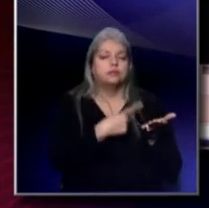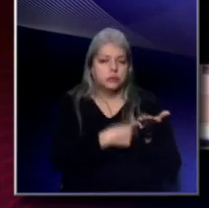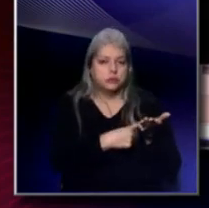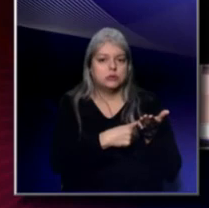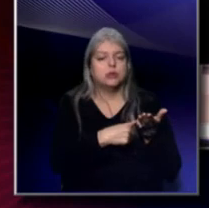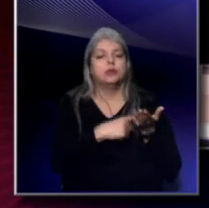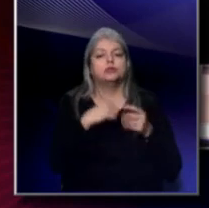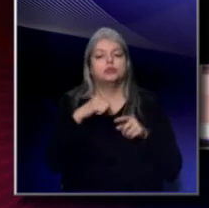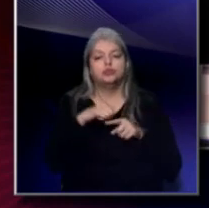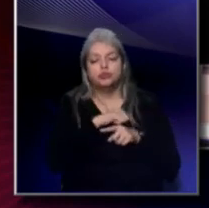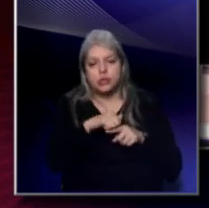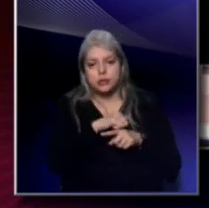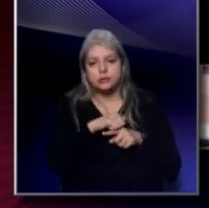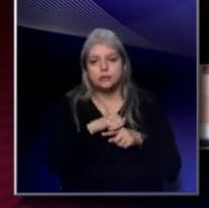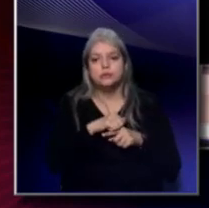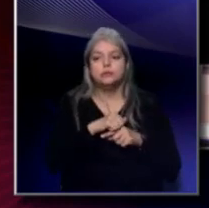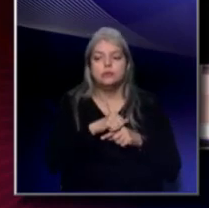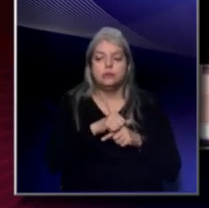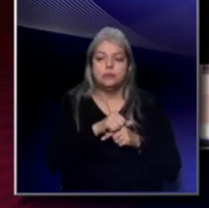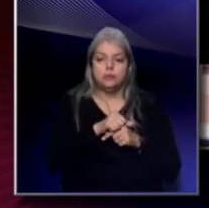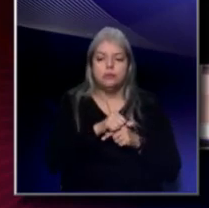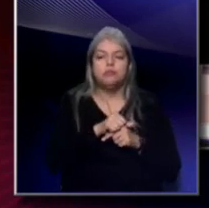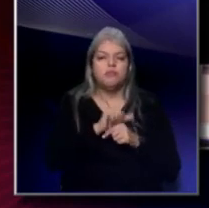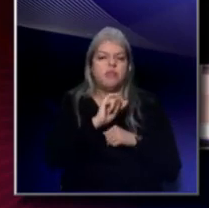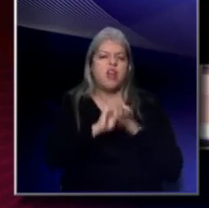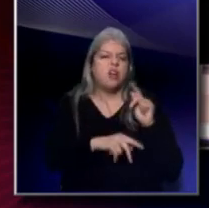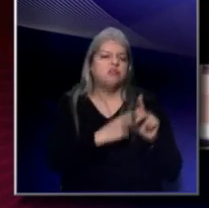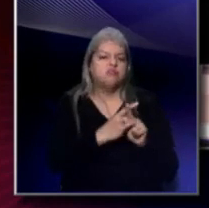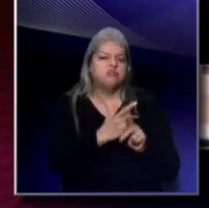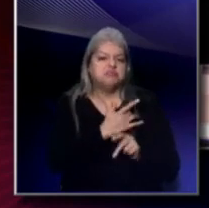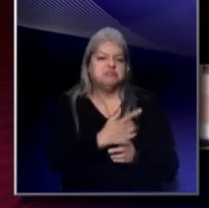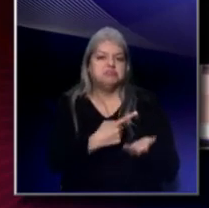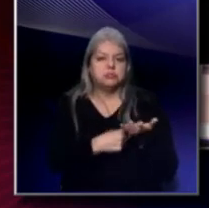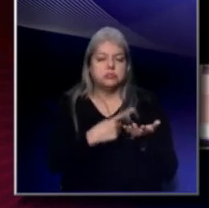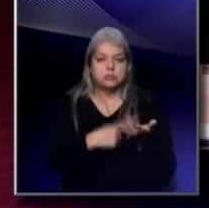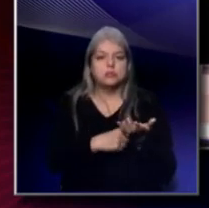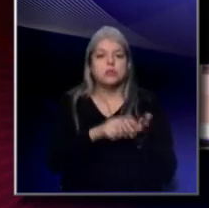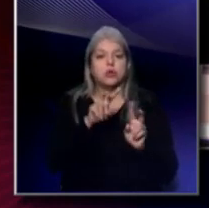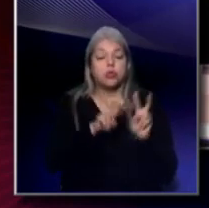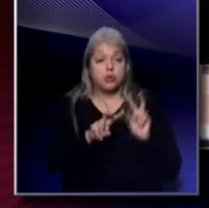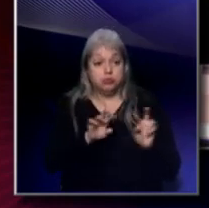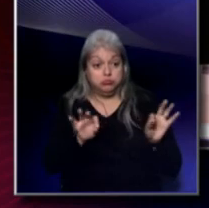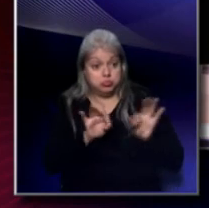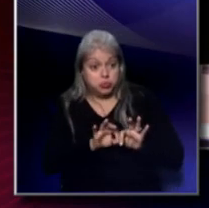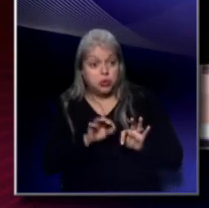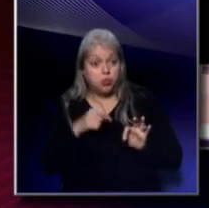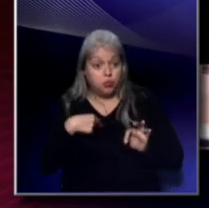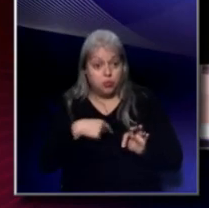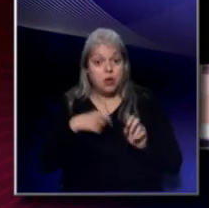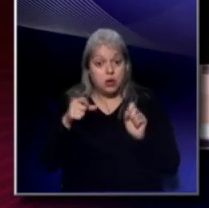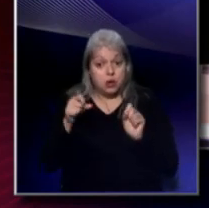training and things of that nature. Take a look at the feasibility of having a